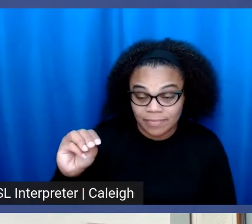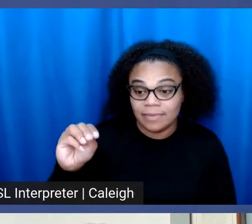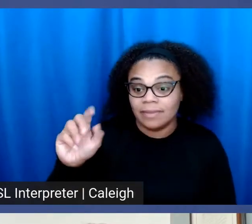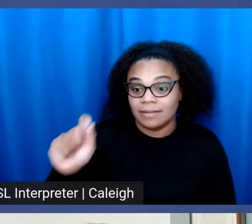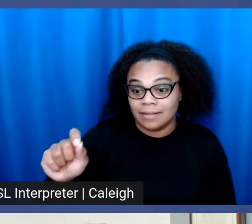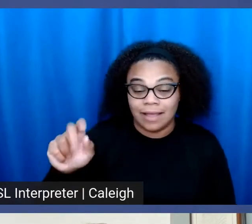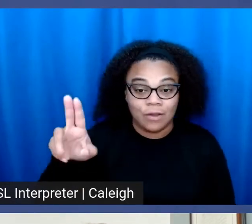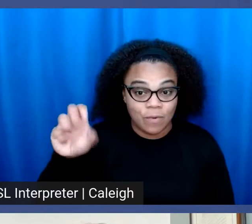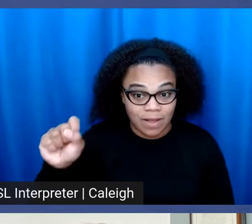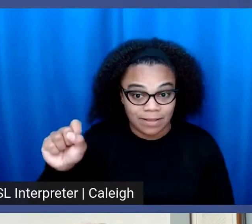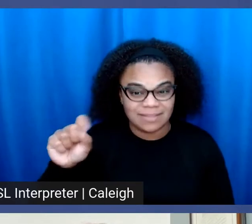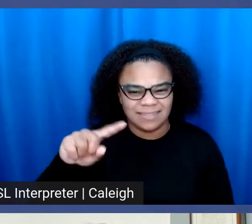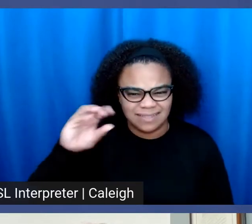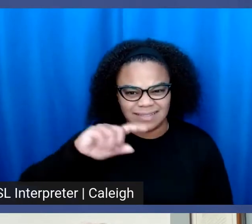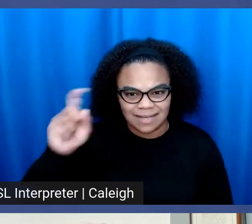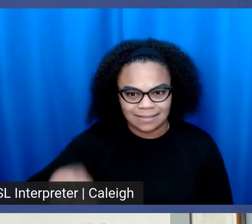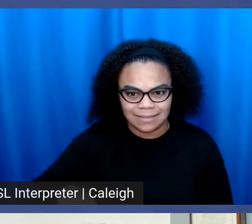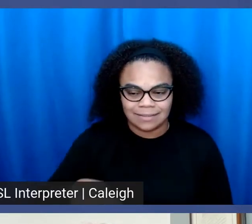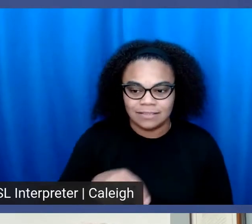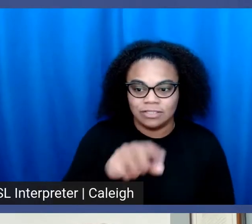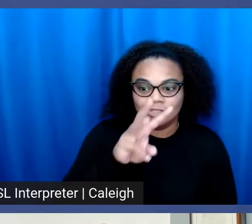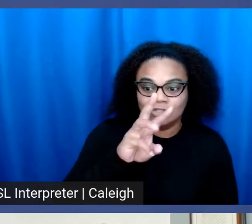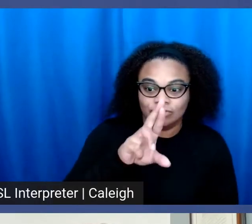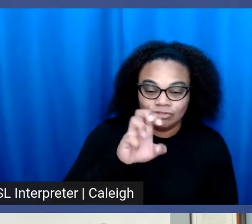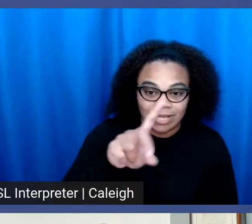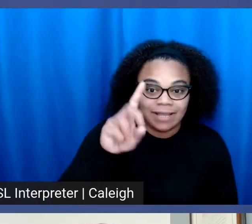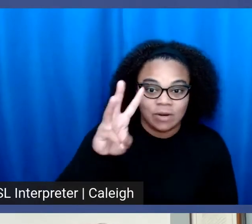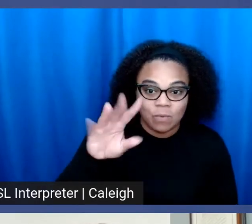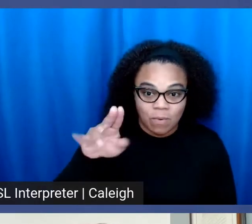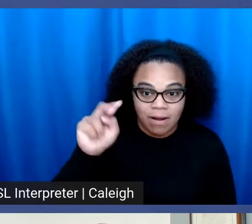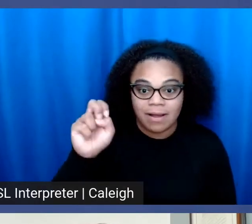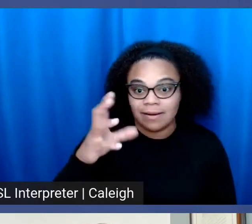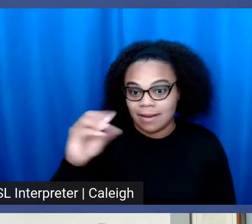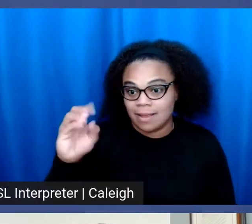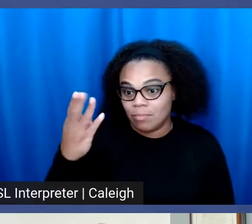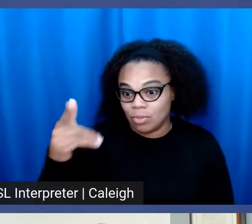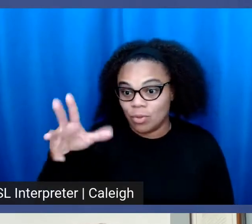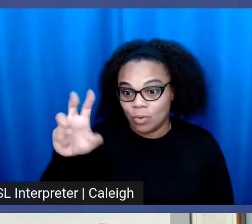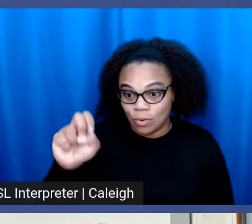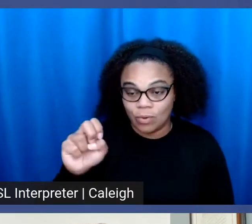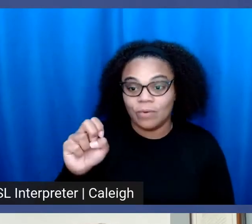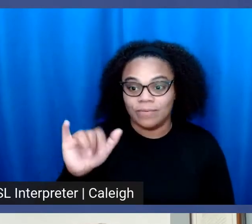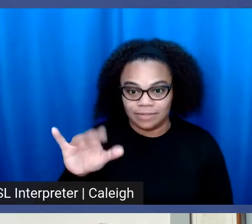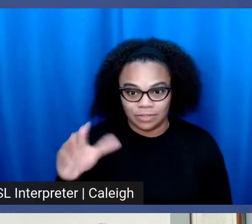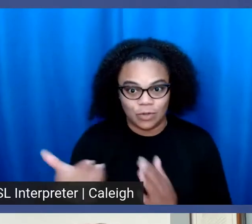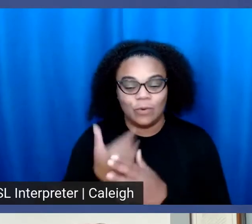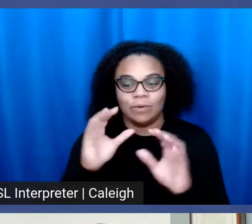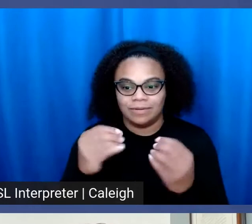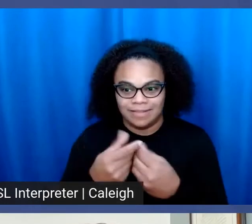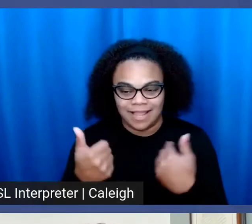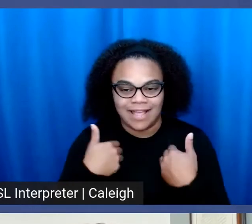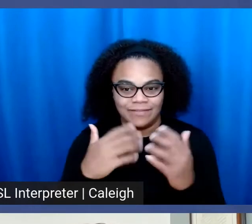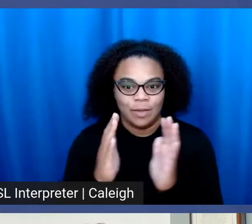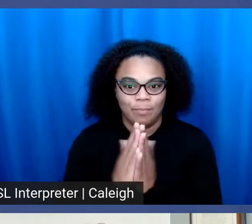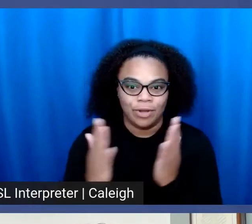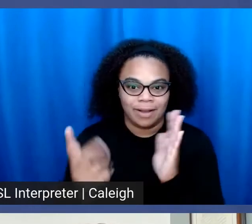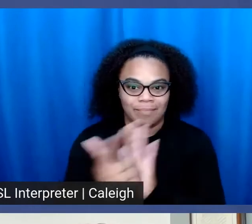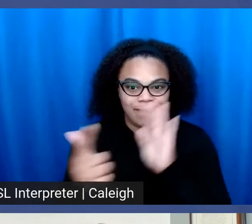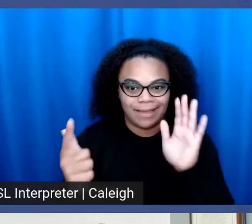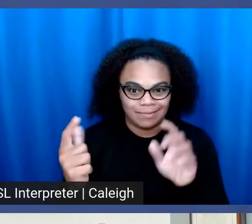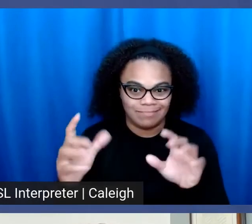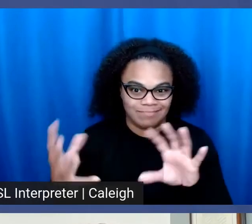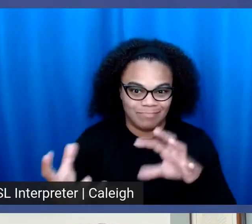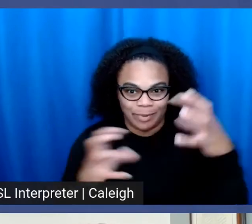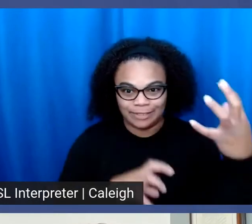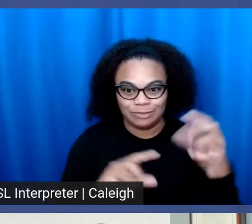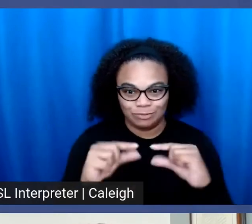FREADOM.US. Red, Wine, and Blue is a newer organization on the team. They have a book ban busters group, and they also do troublemaker